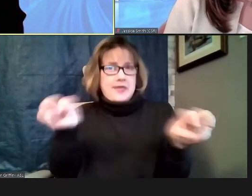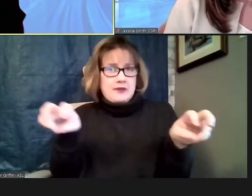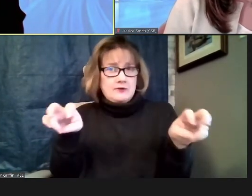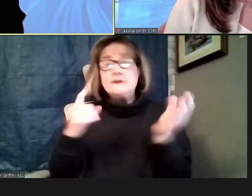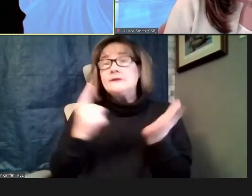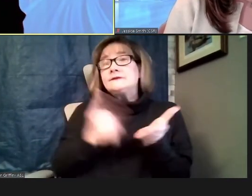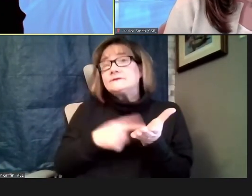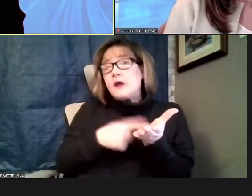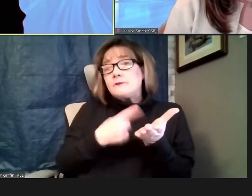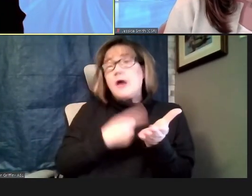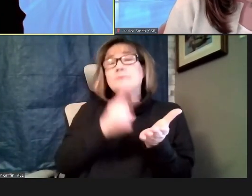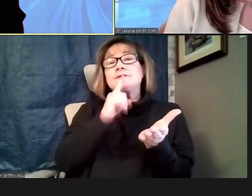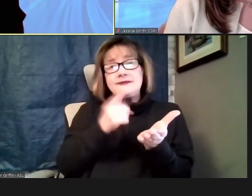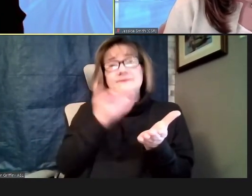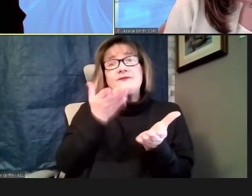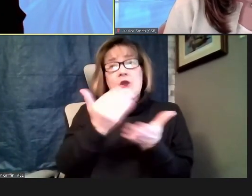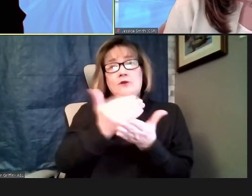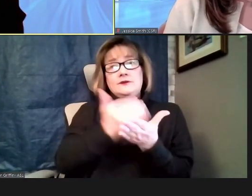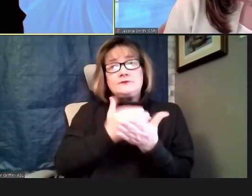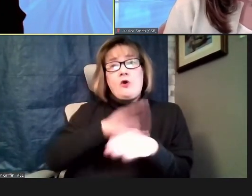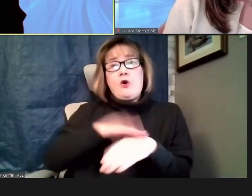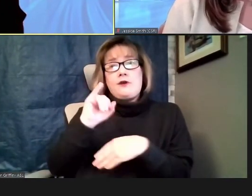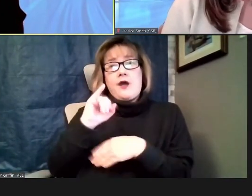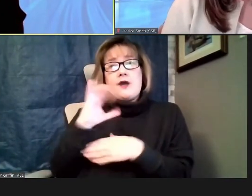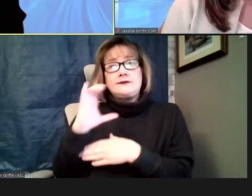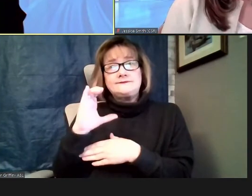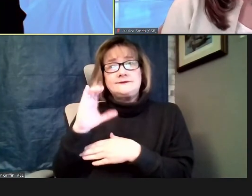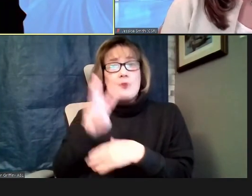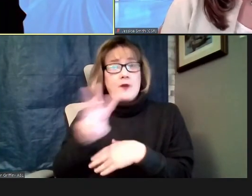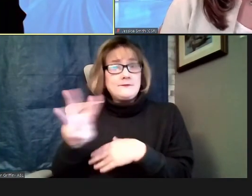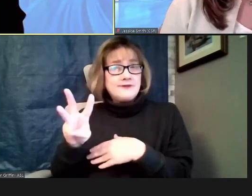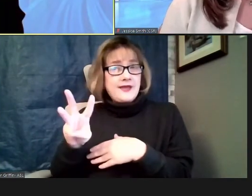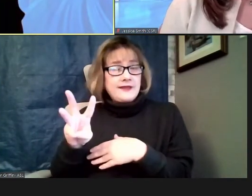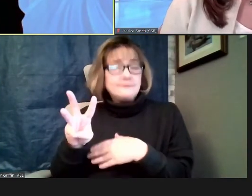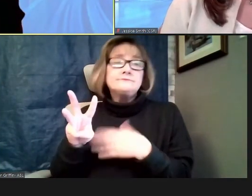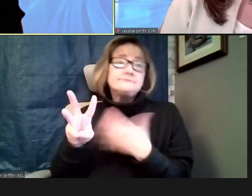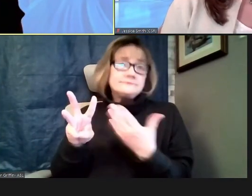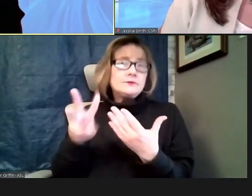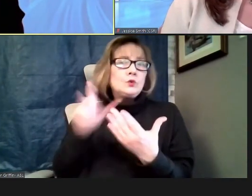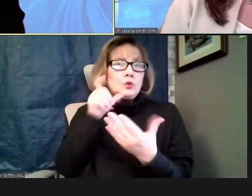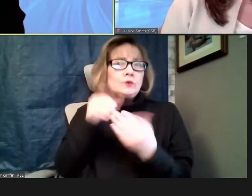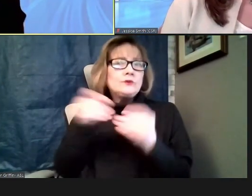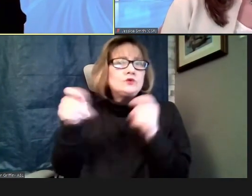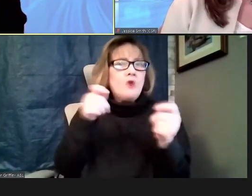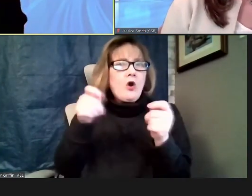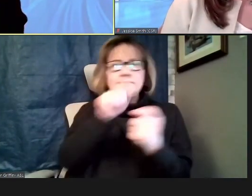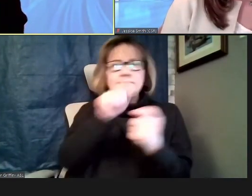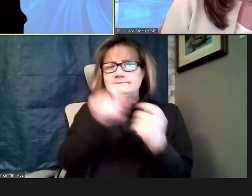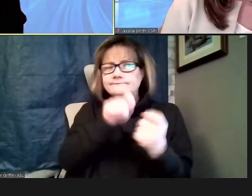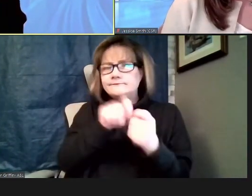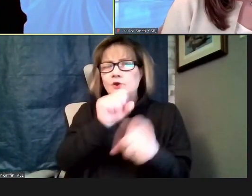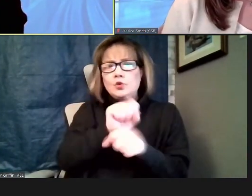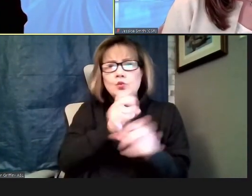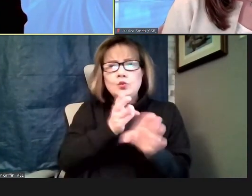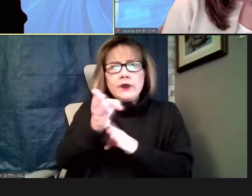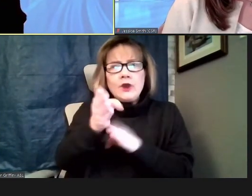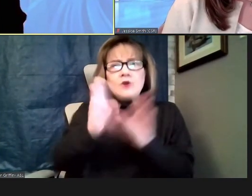Sometimes it is listed on the IC's websites, who is in charge of a specific, career